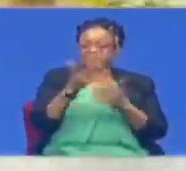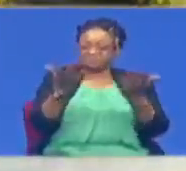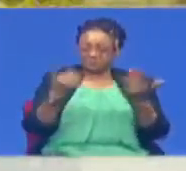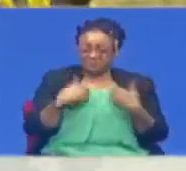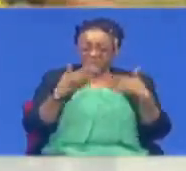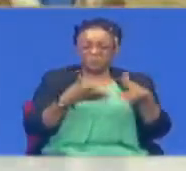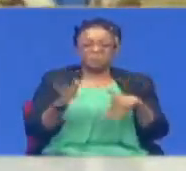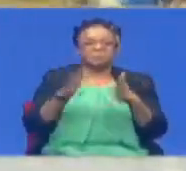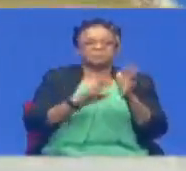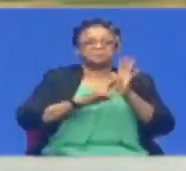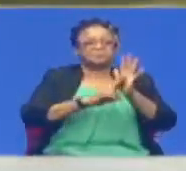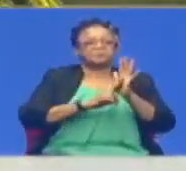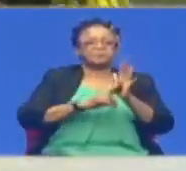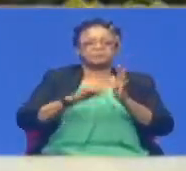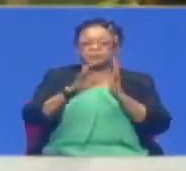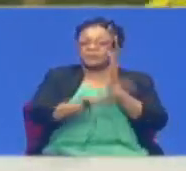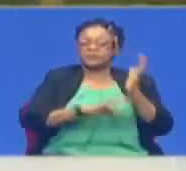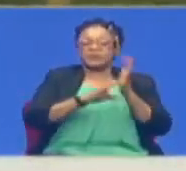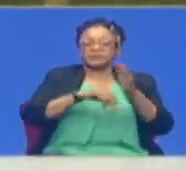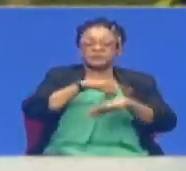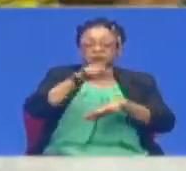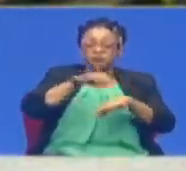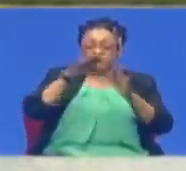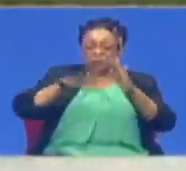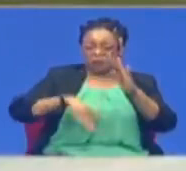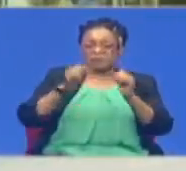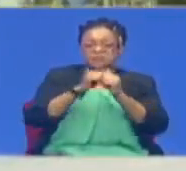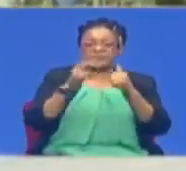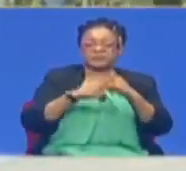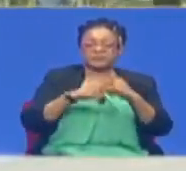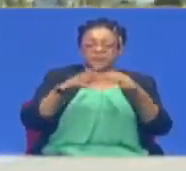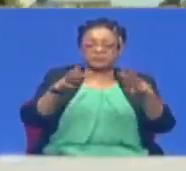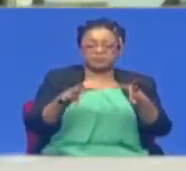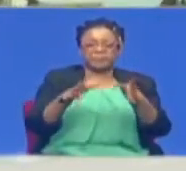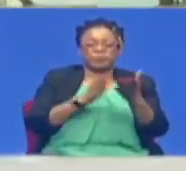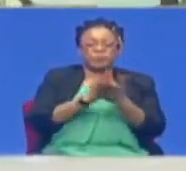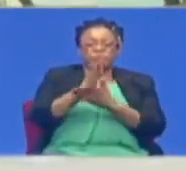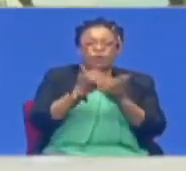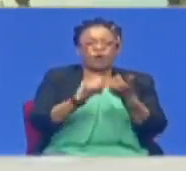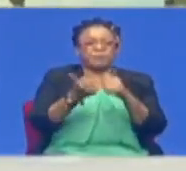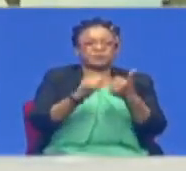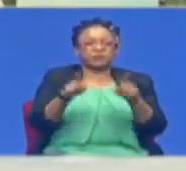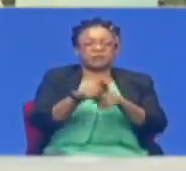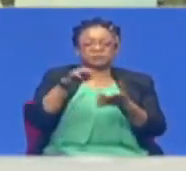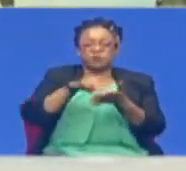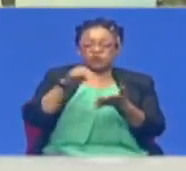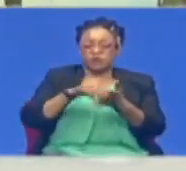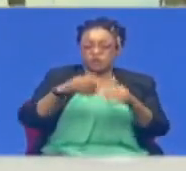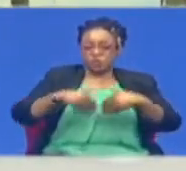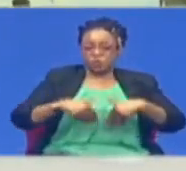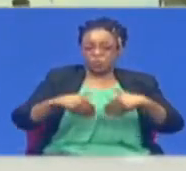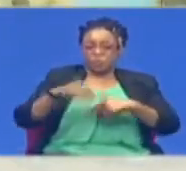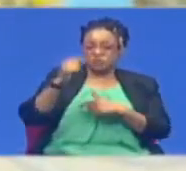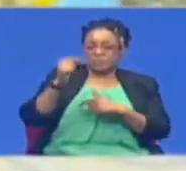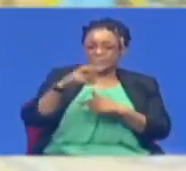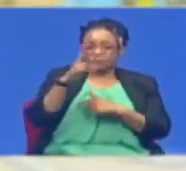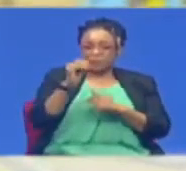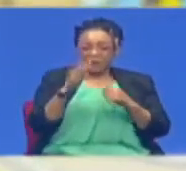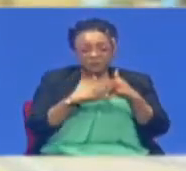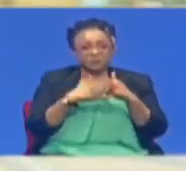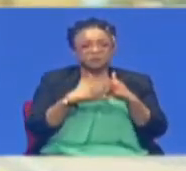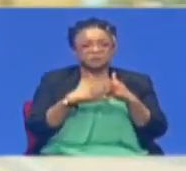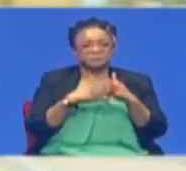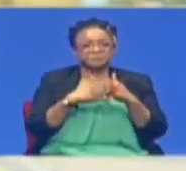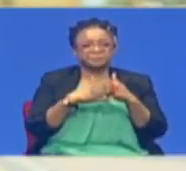represent the country in the national under-17 team trials through competitions like the Migori Youth Tournament in 2019. Experience